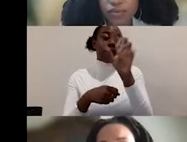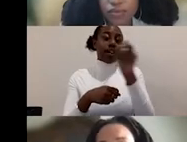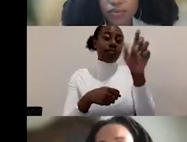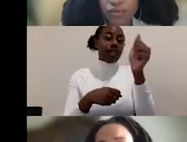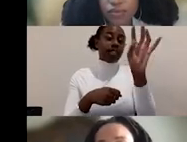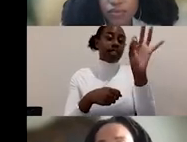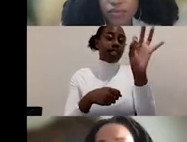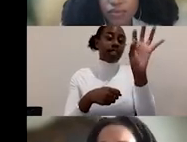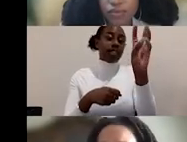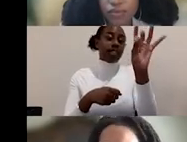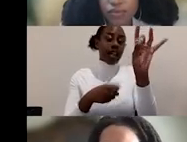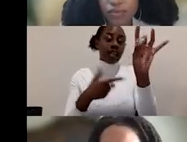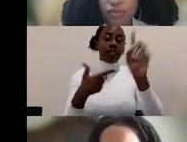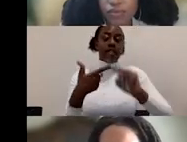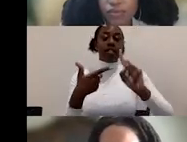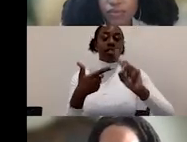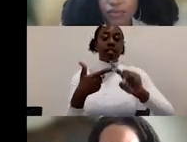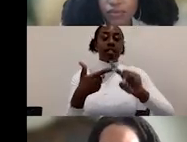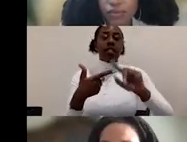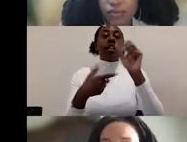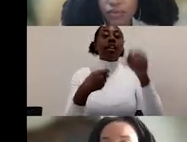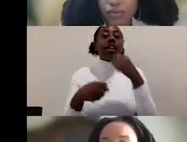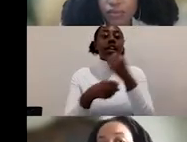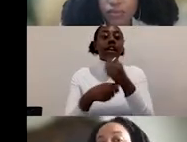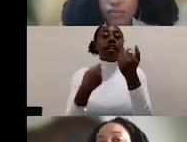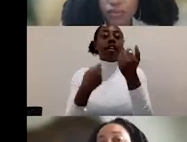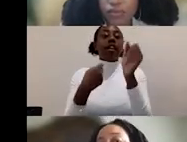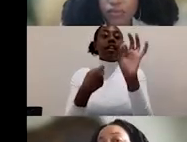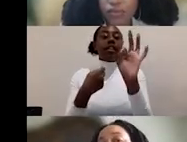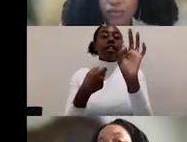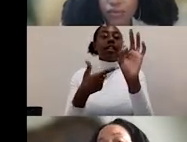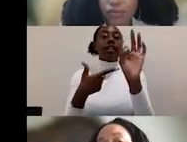1968, from 1956 to